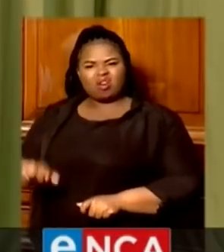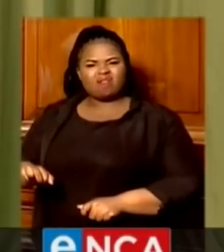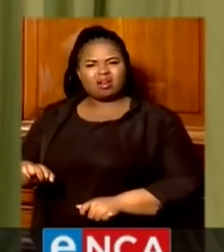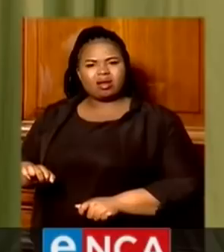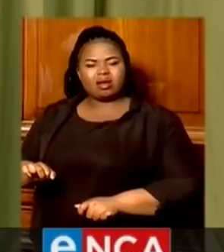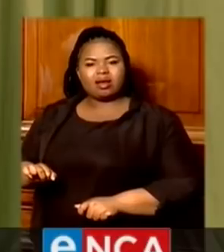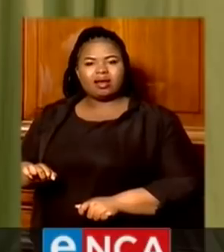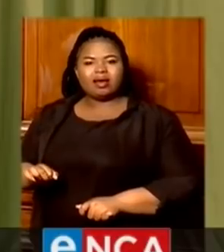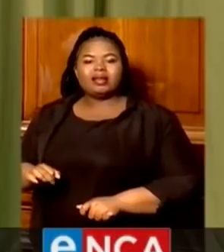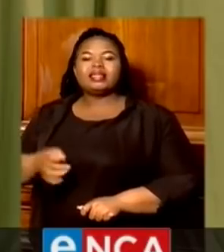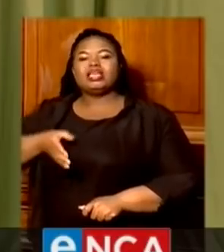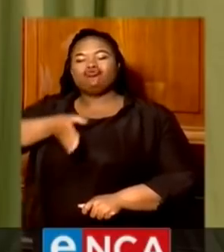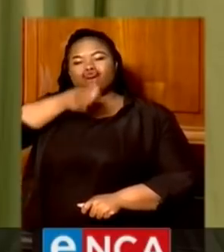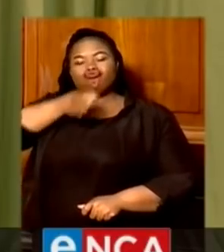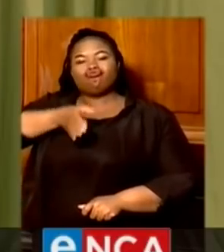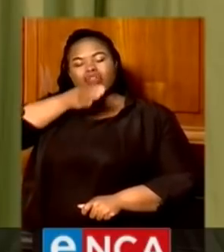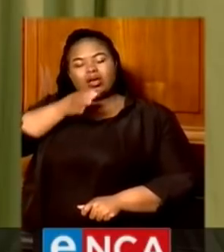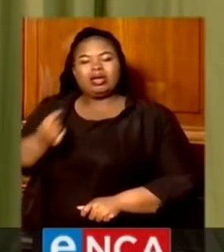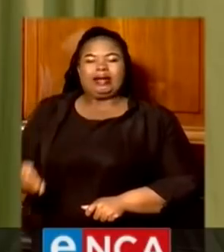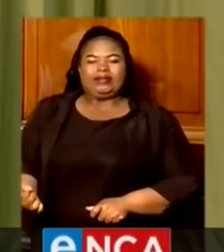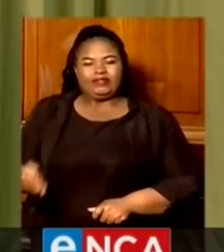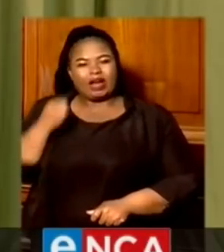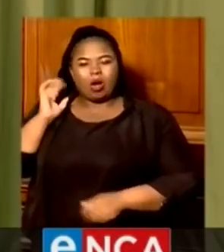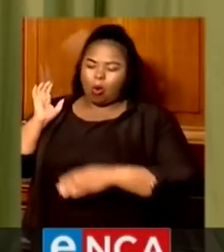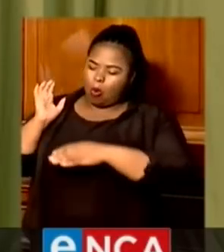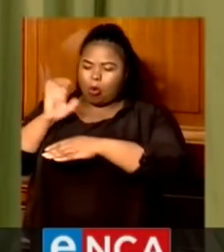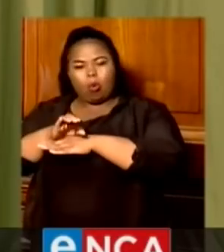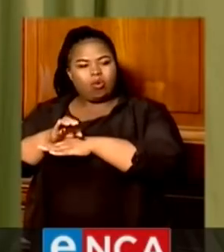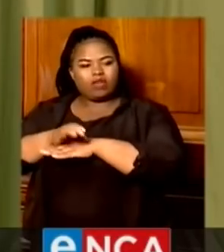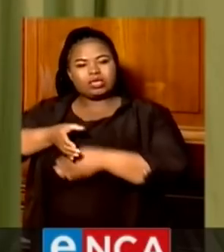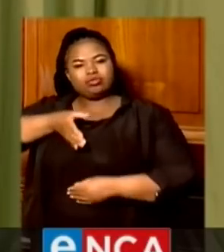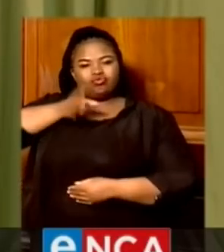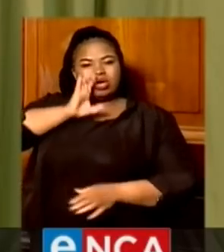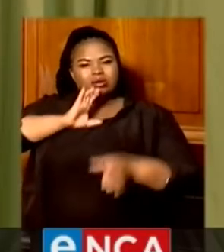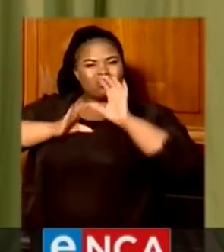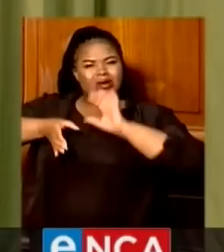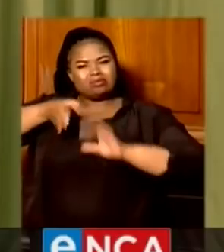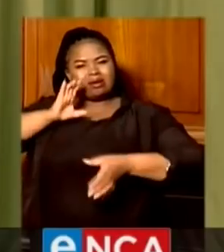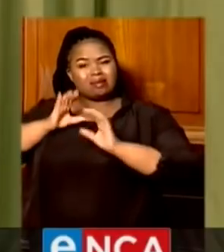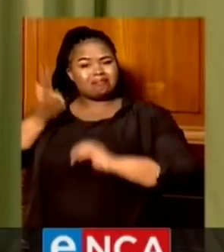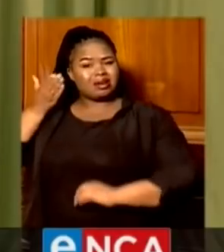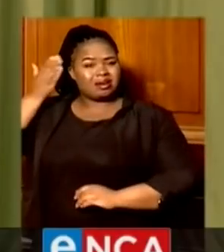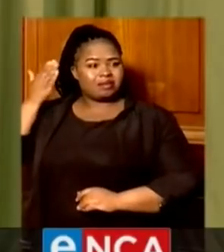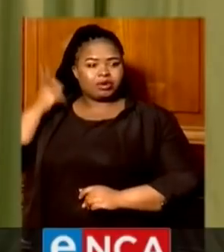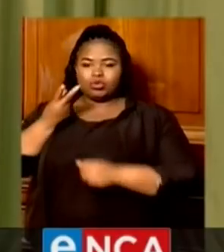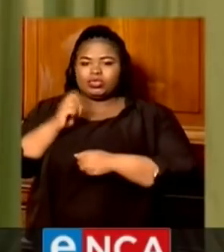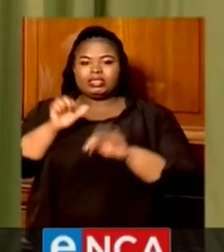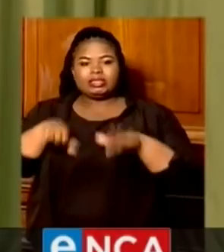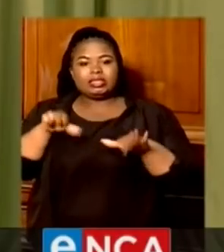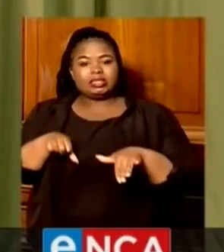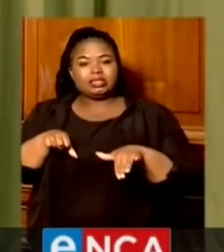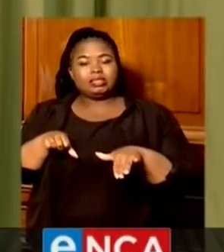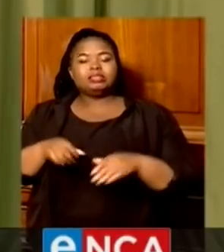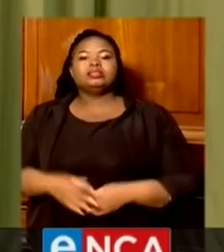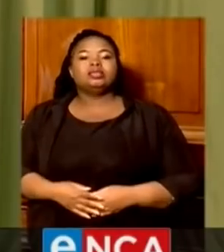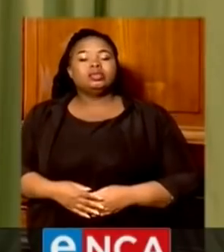called binge drinking, that is high episodic drinking. In 2016, alcohol attributed